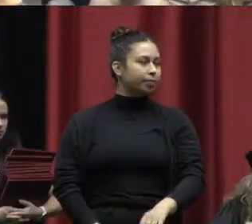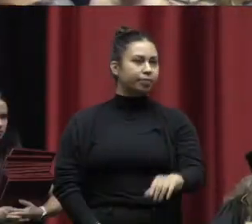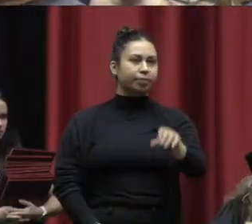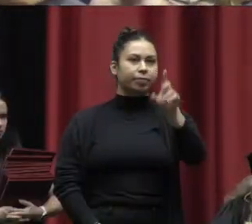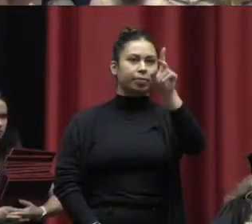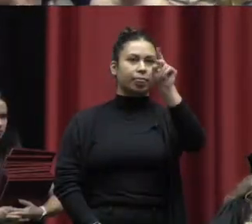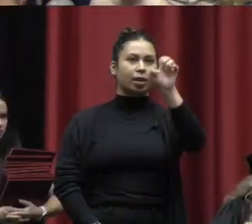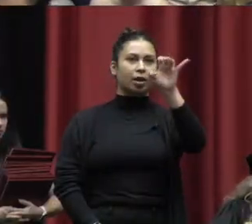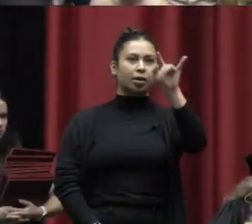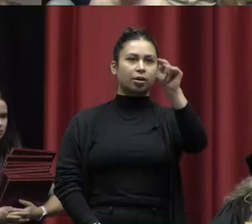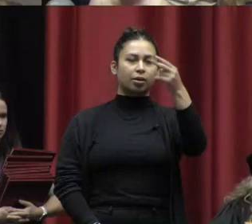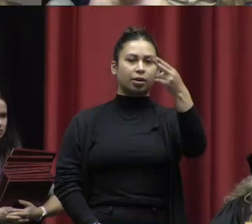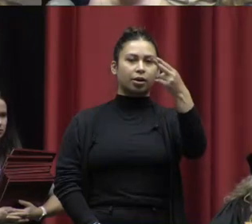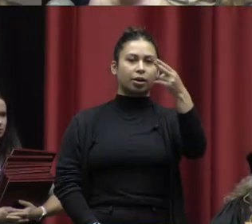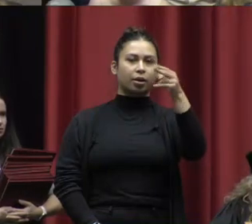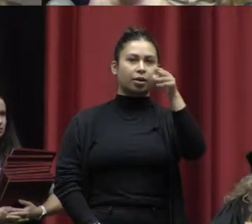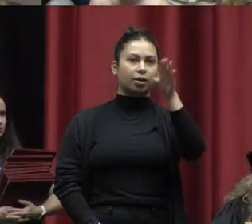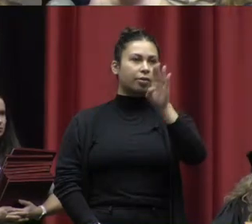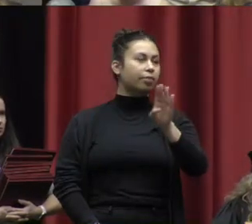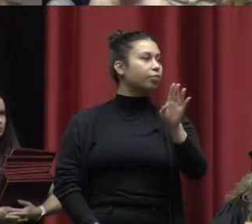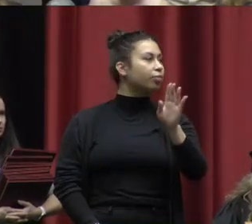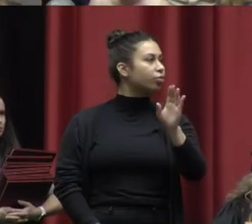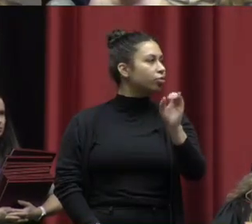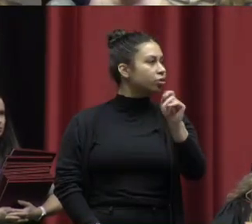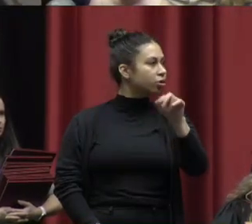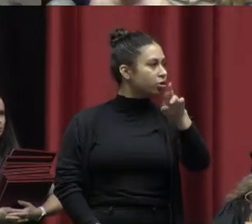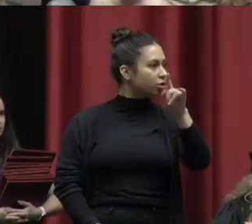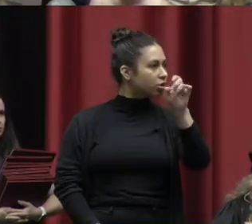Kenneth Botari.